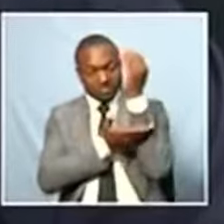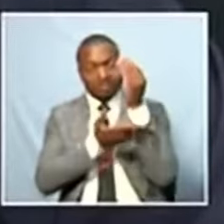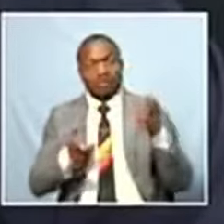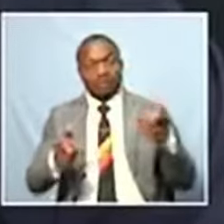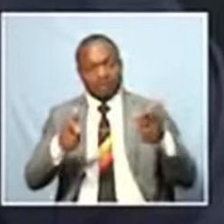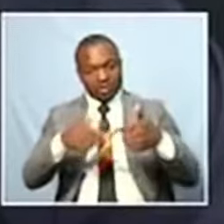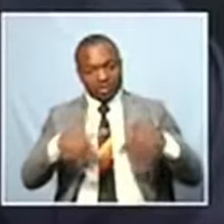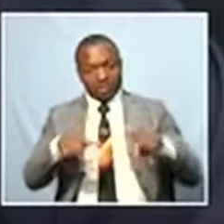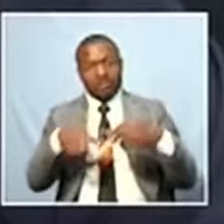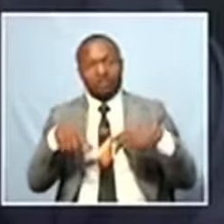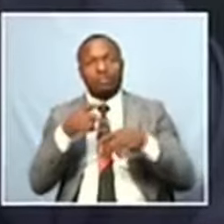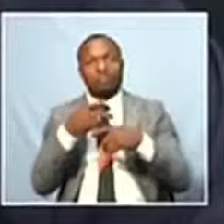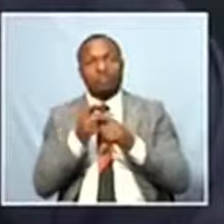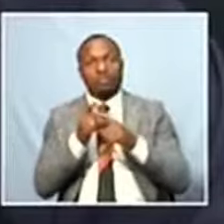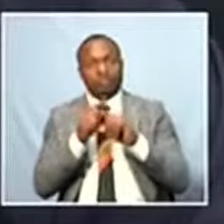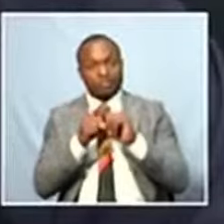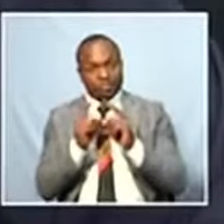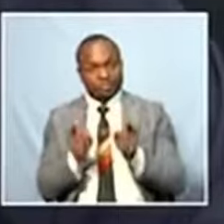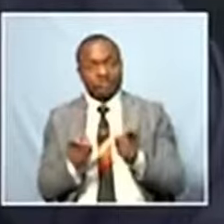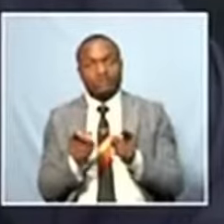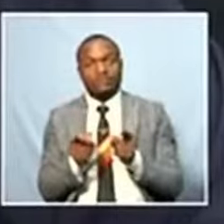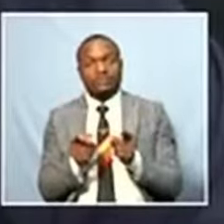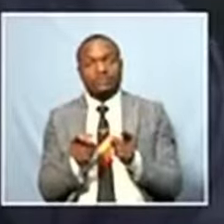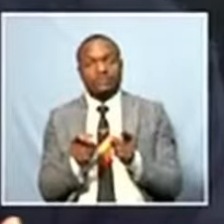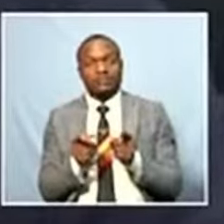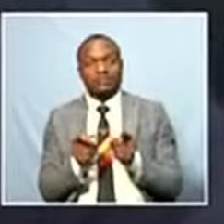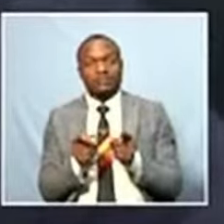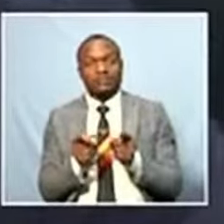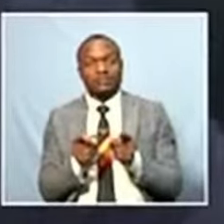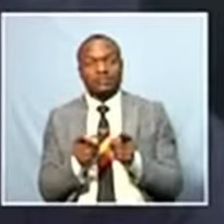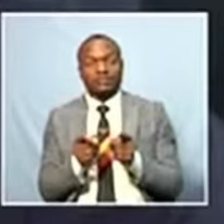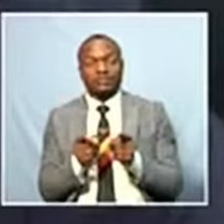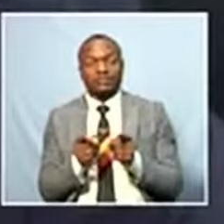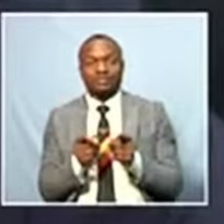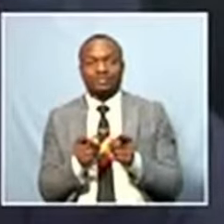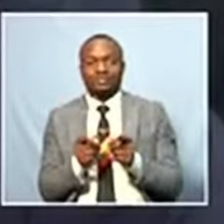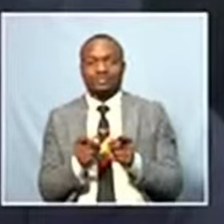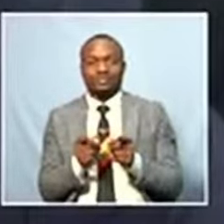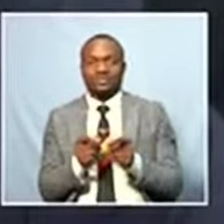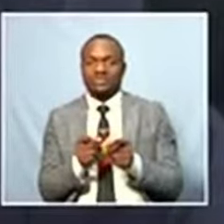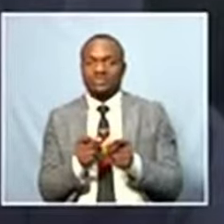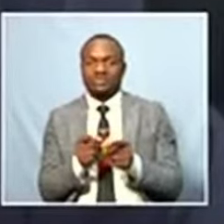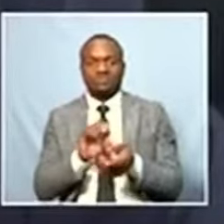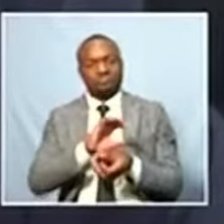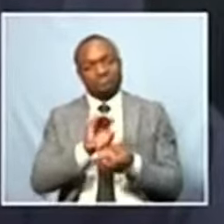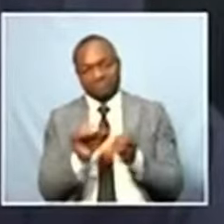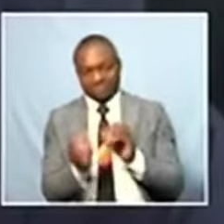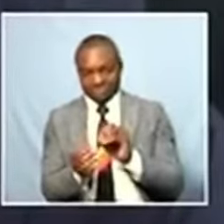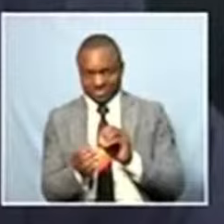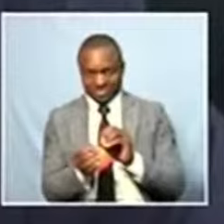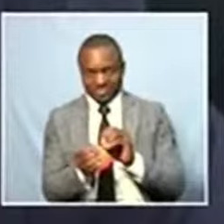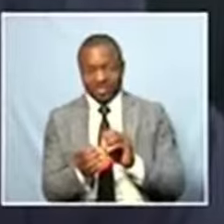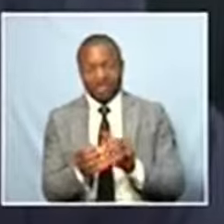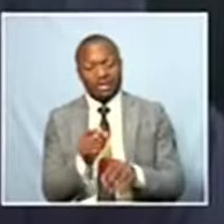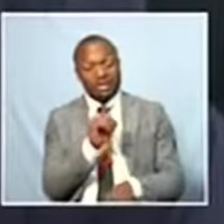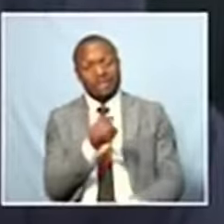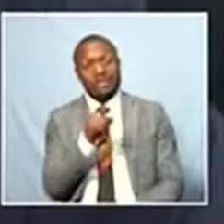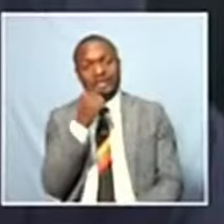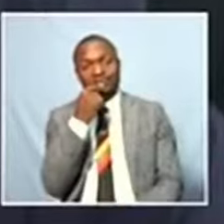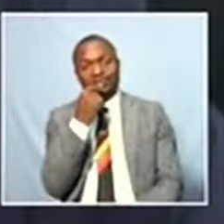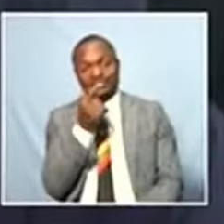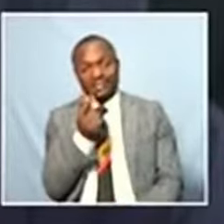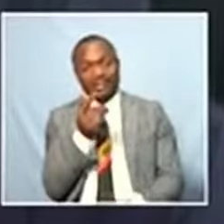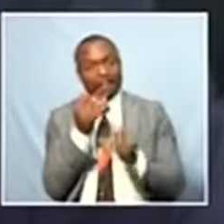in this case that it will be the vice versa that we want to do. And then they claim that we are